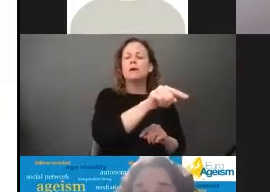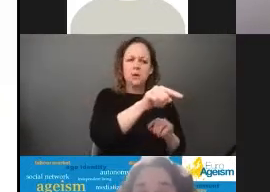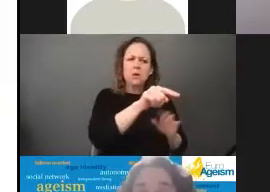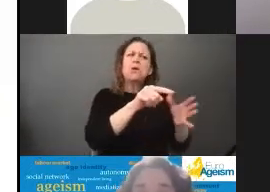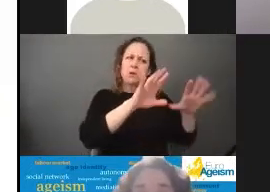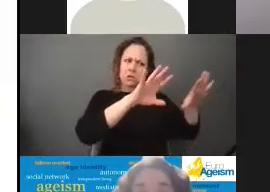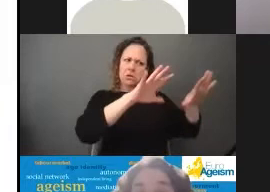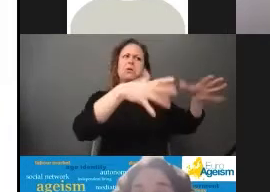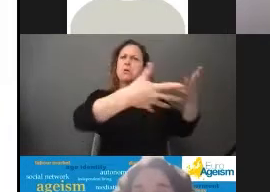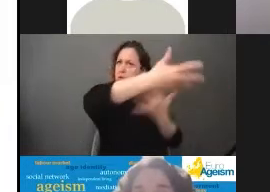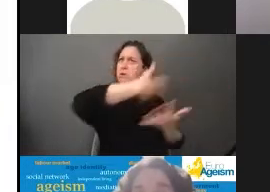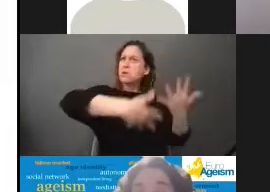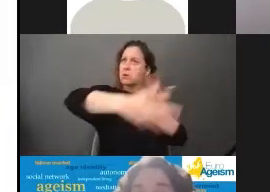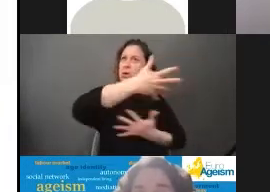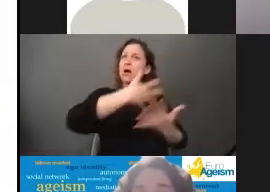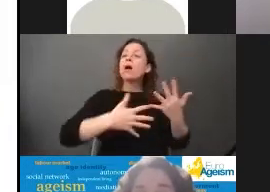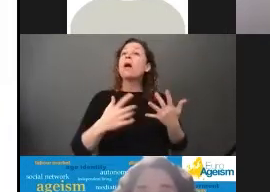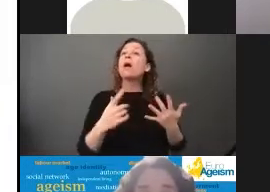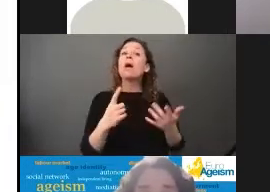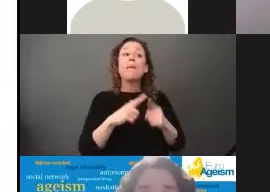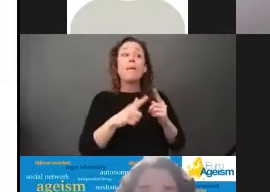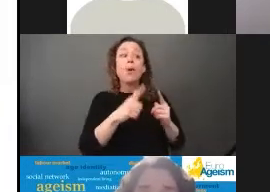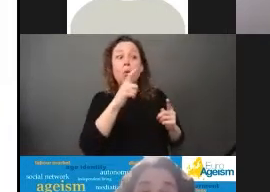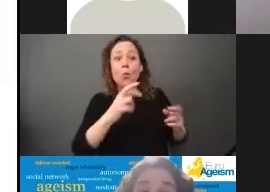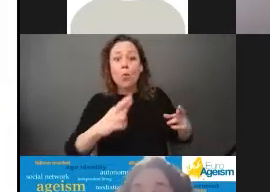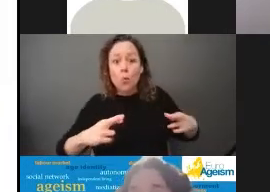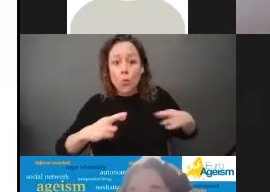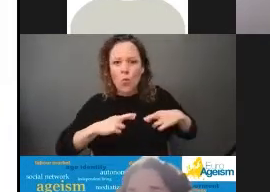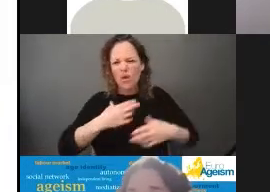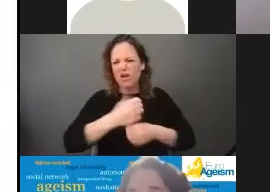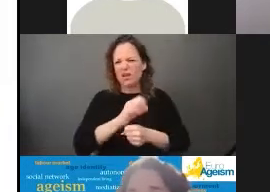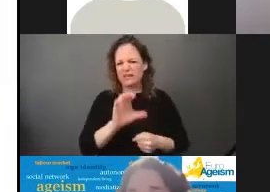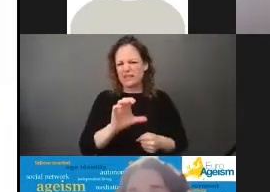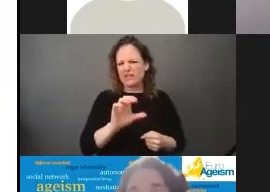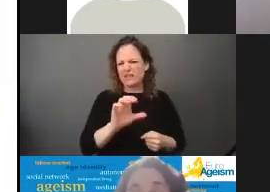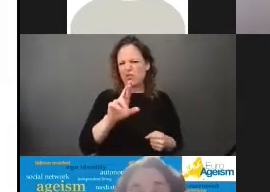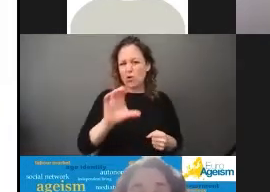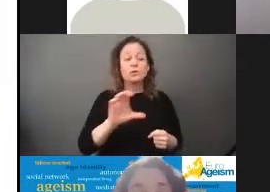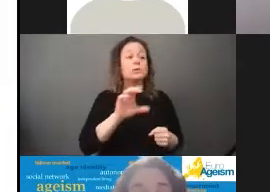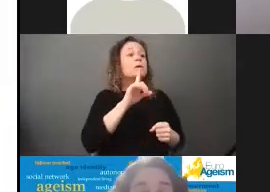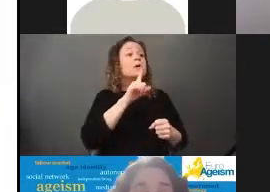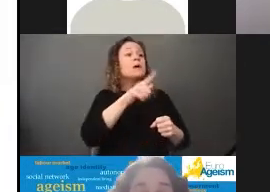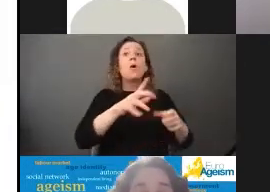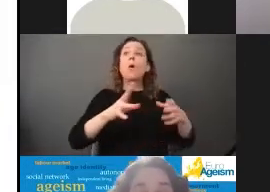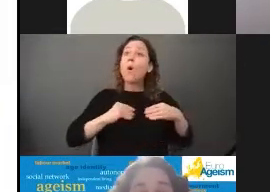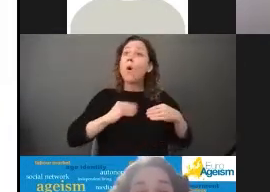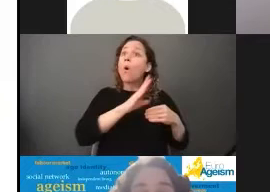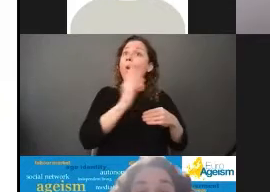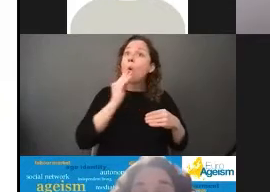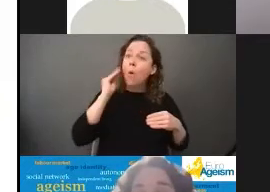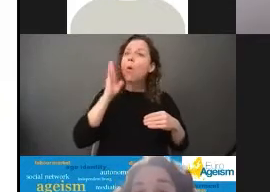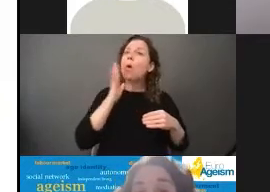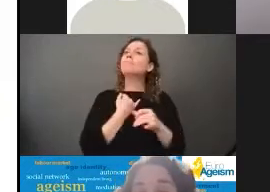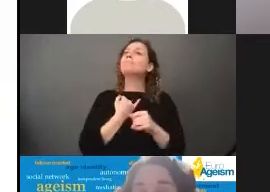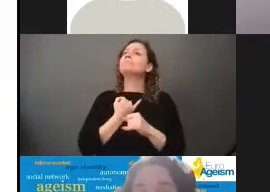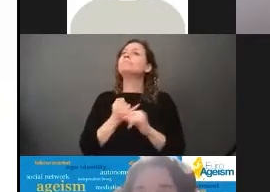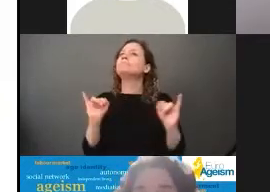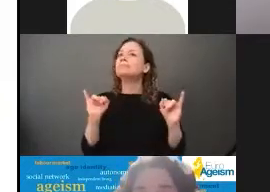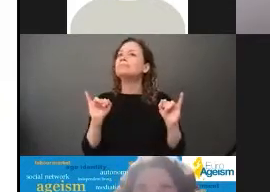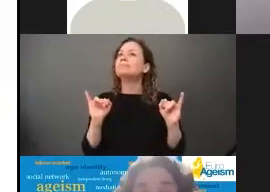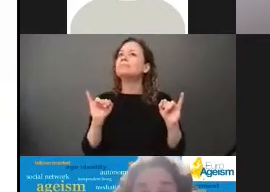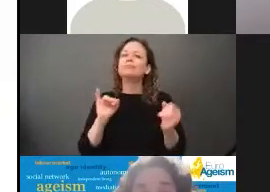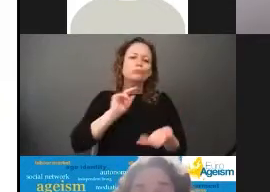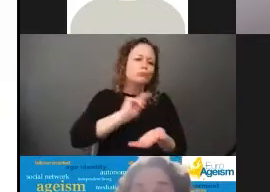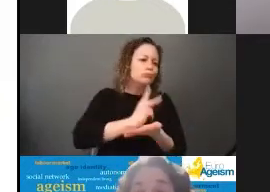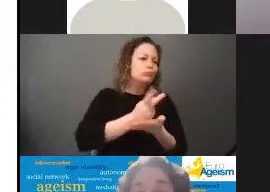institutions, but on the other hand, the residents who live in CCRCs are independent. And all in all, these settings have tried to